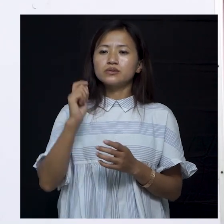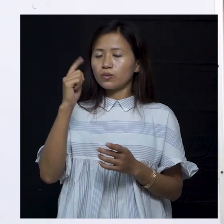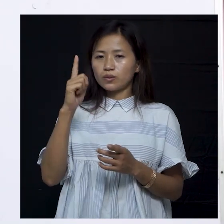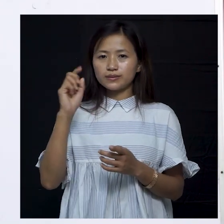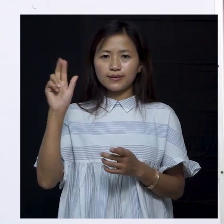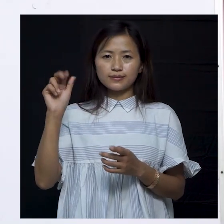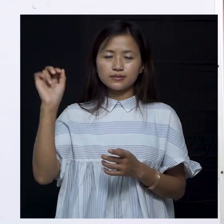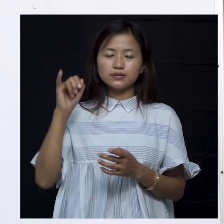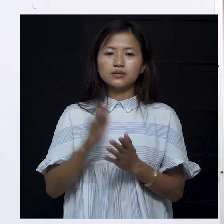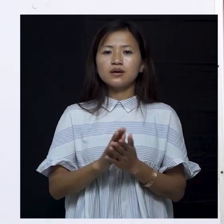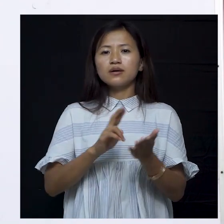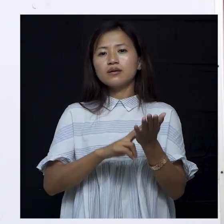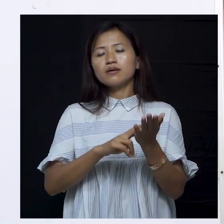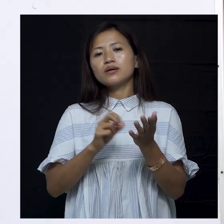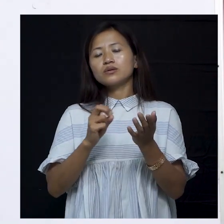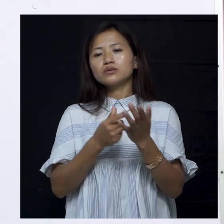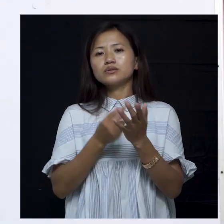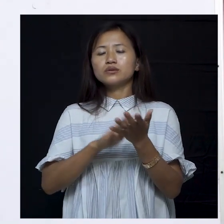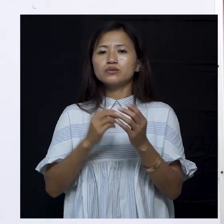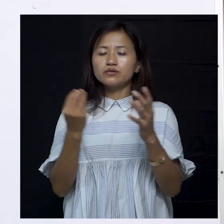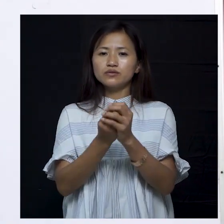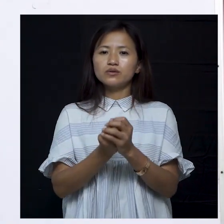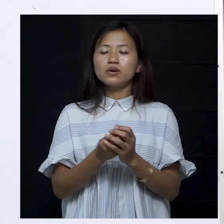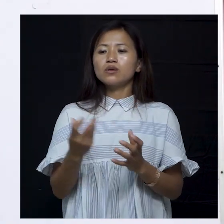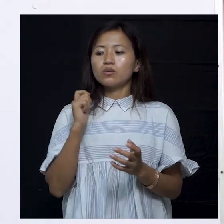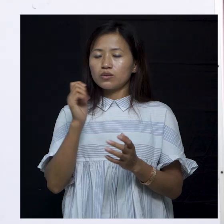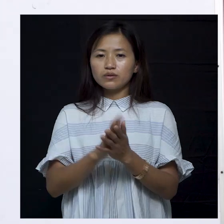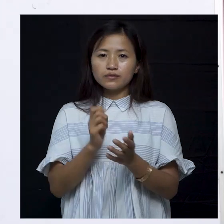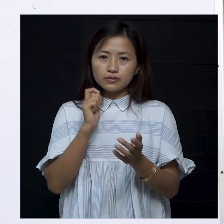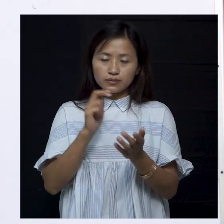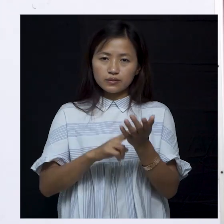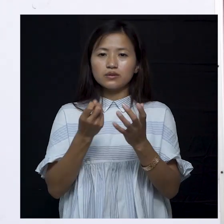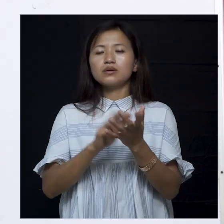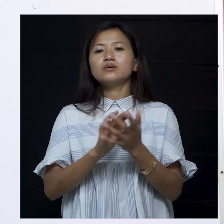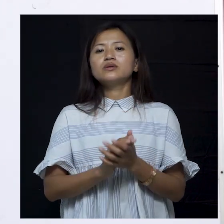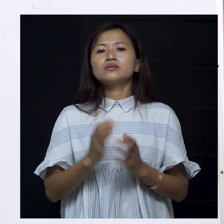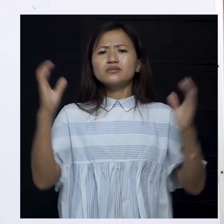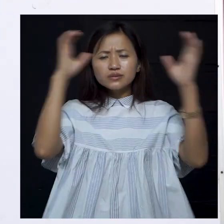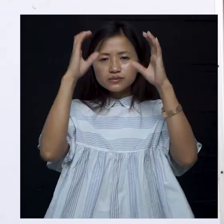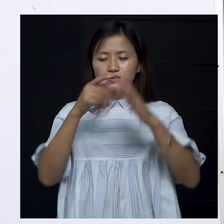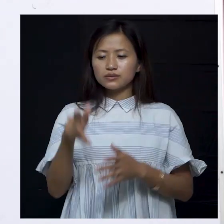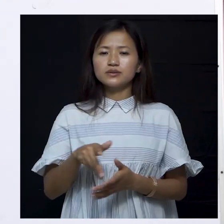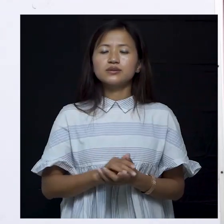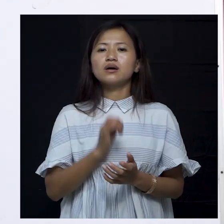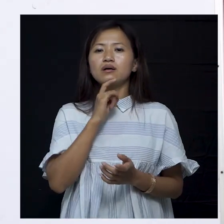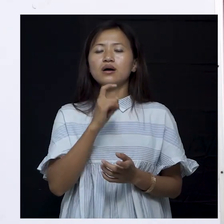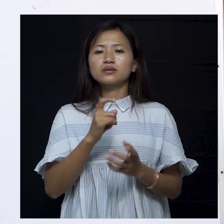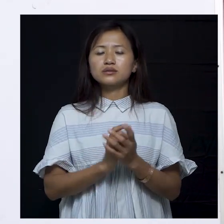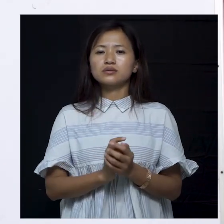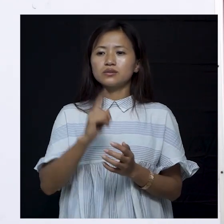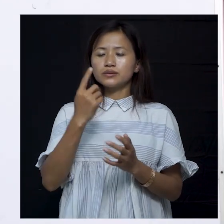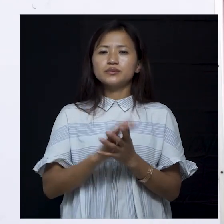clause. A noun clause is a group of words which does the work of a noun. And if you are confused with it, you can ask the question